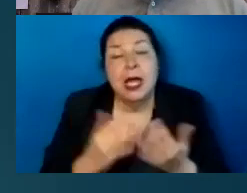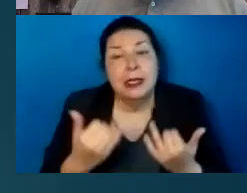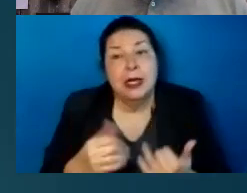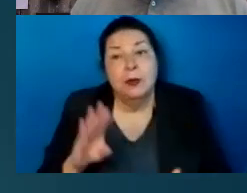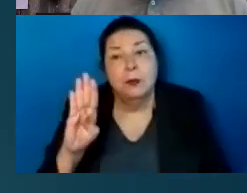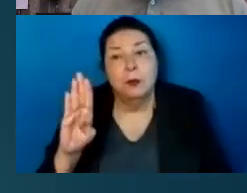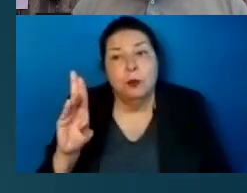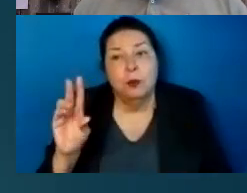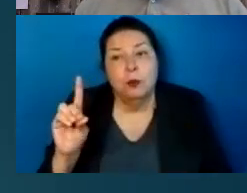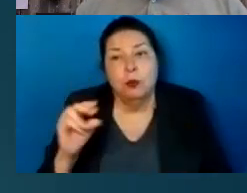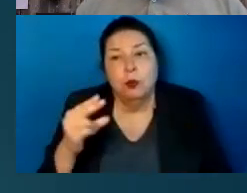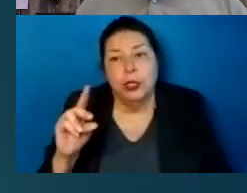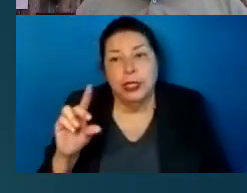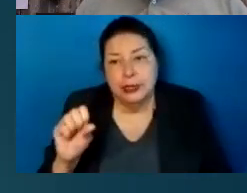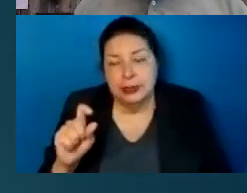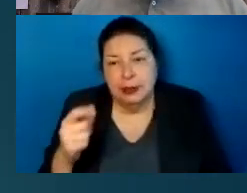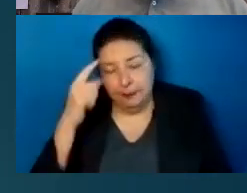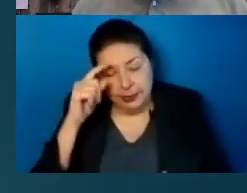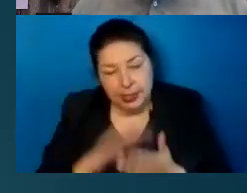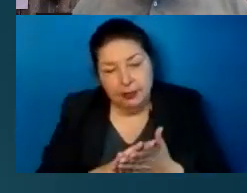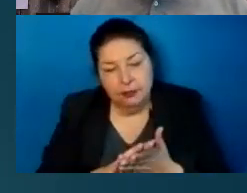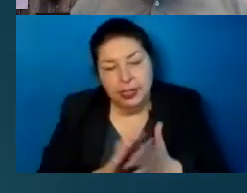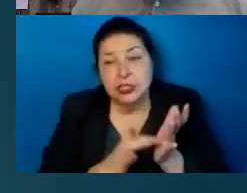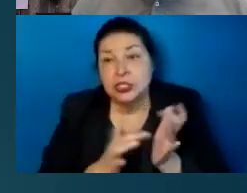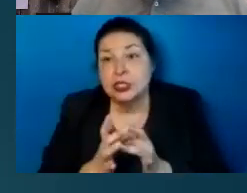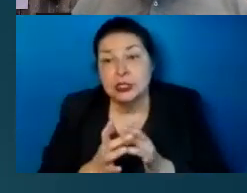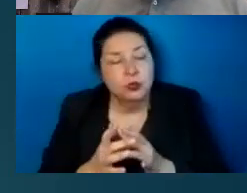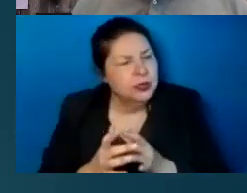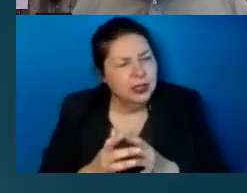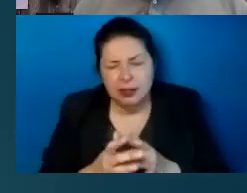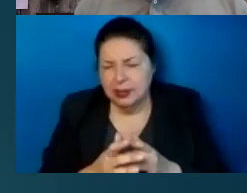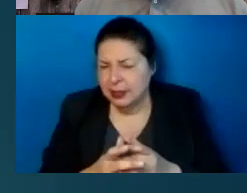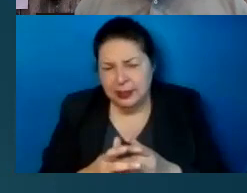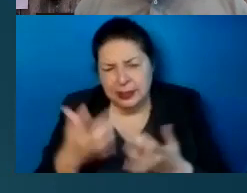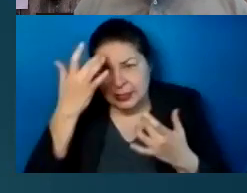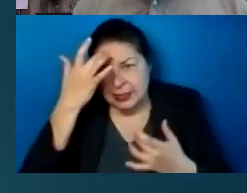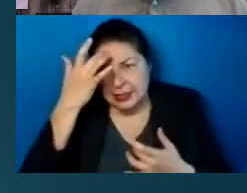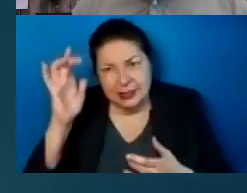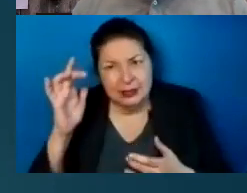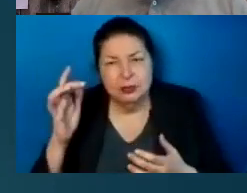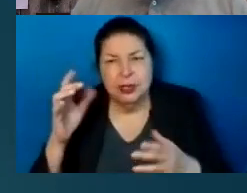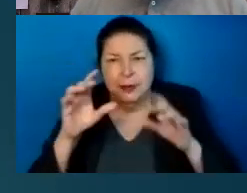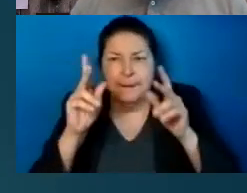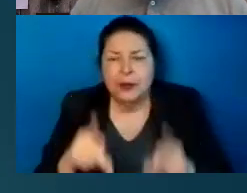person. And scholars will take a look and tell you that Jesus was